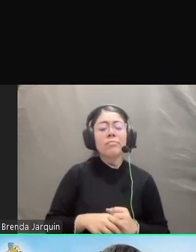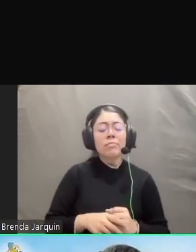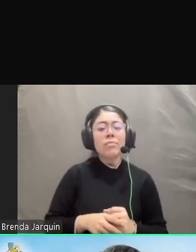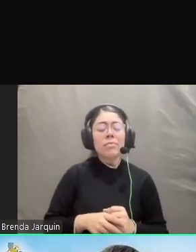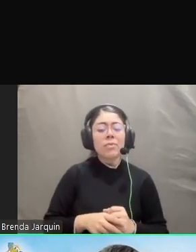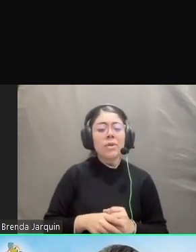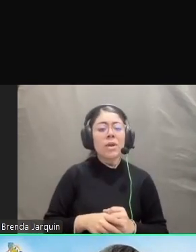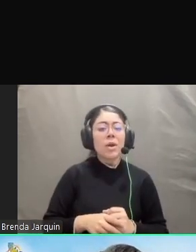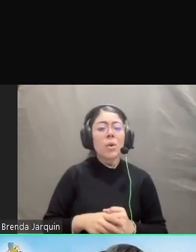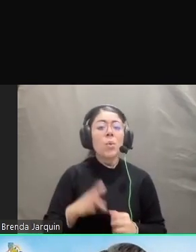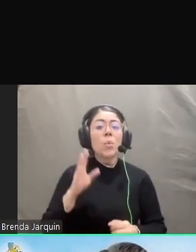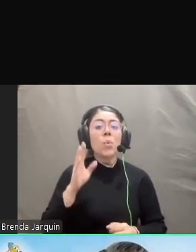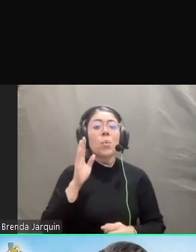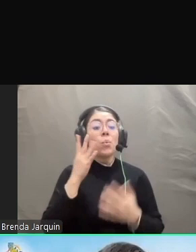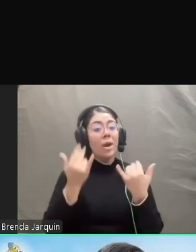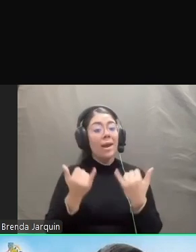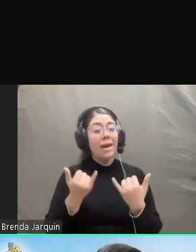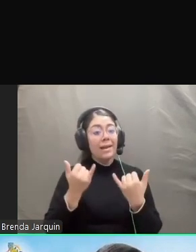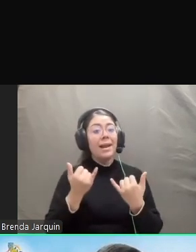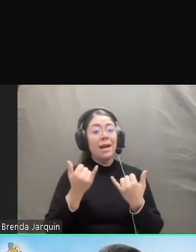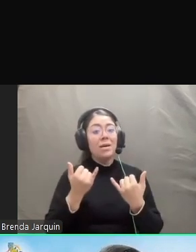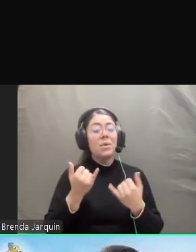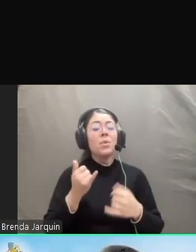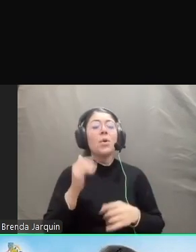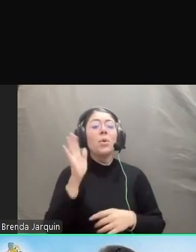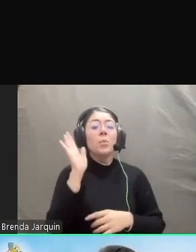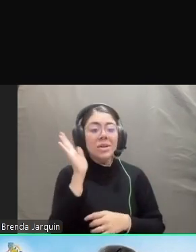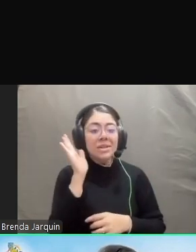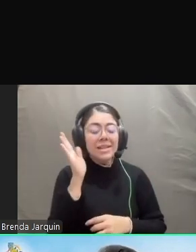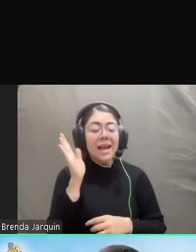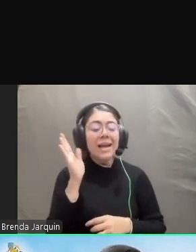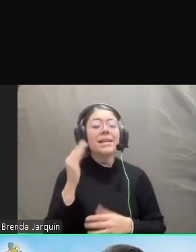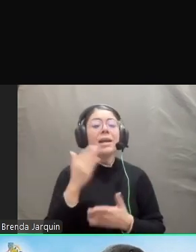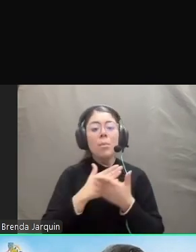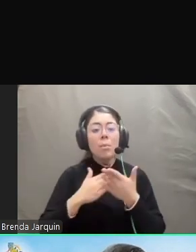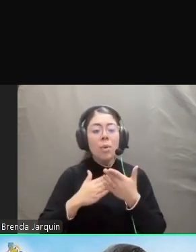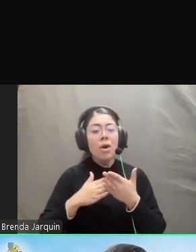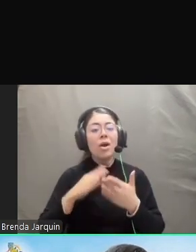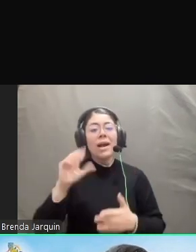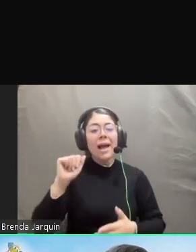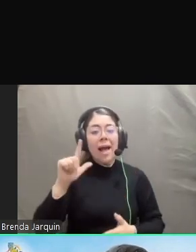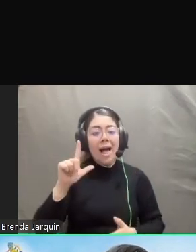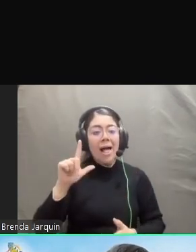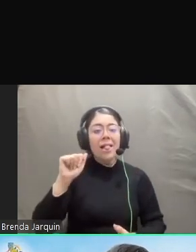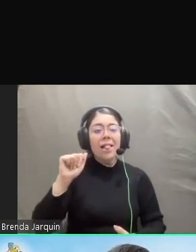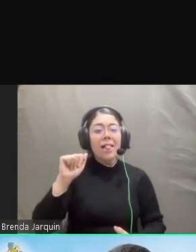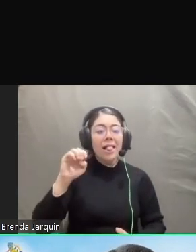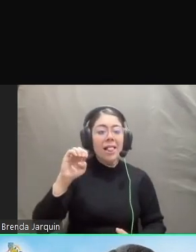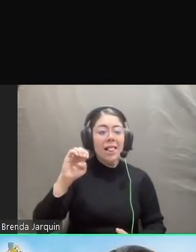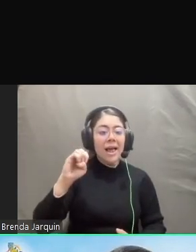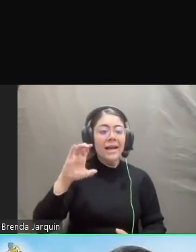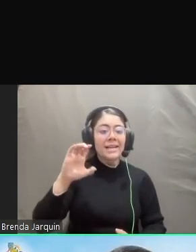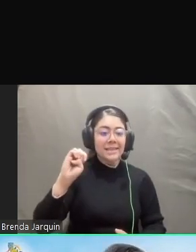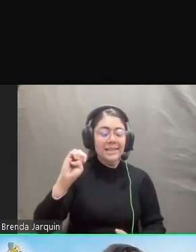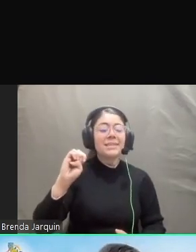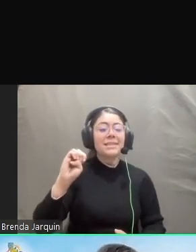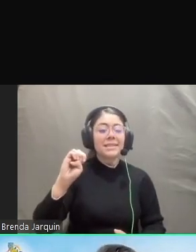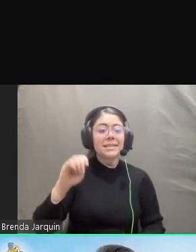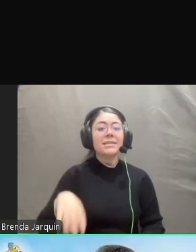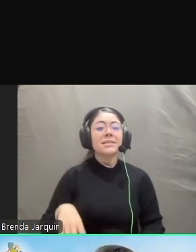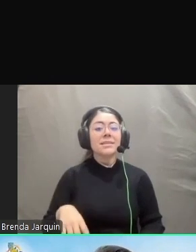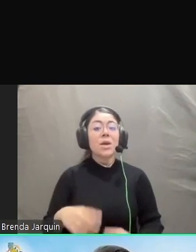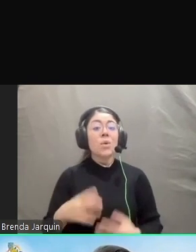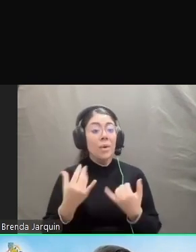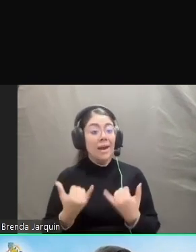of CalECSE resources on interagency collaboration. I placed the link on the chat for